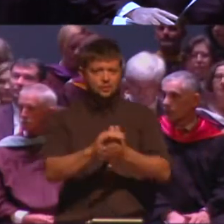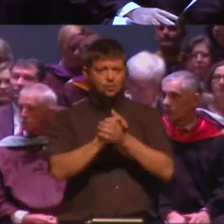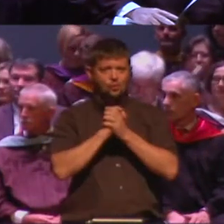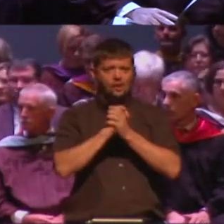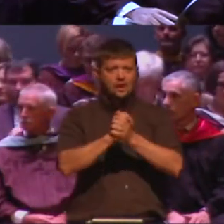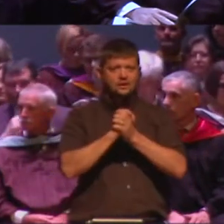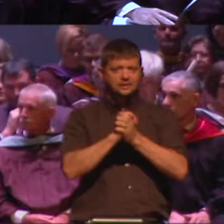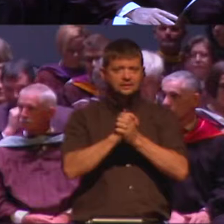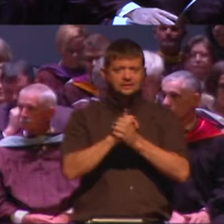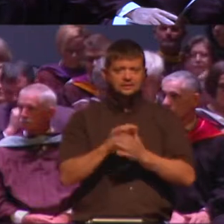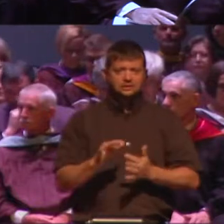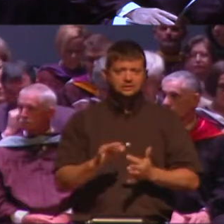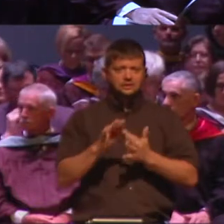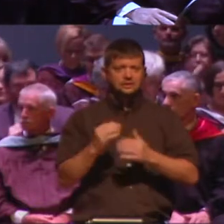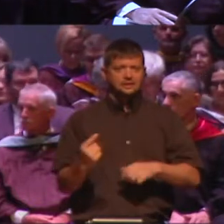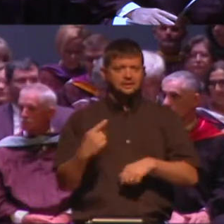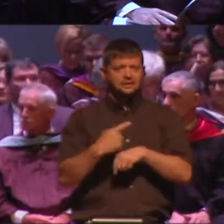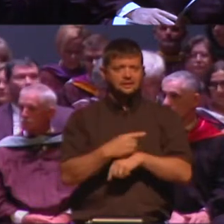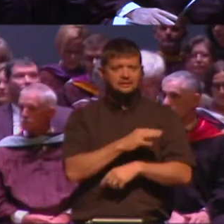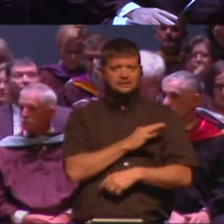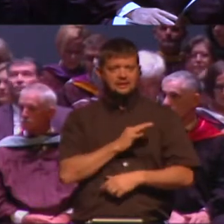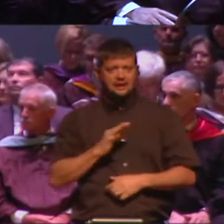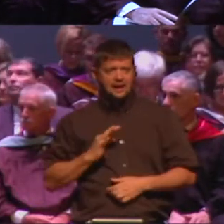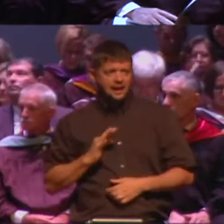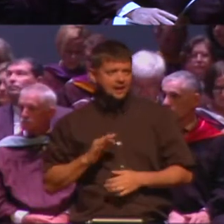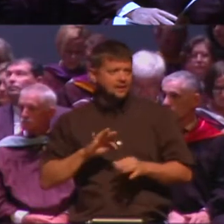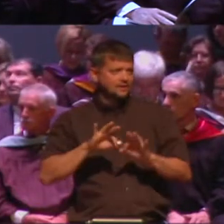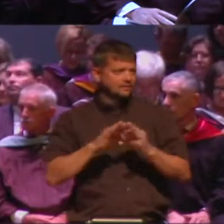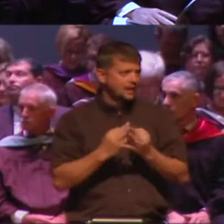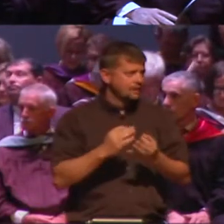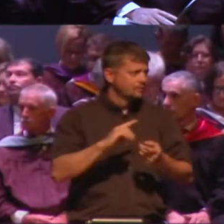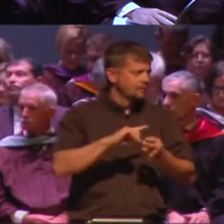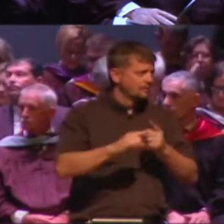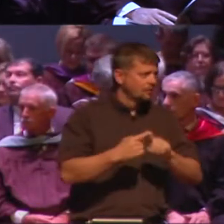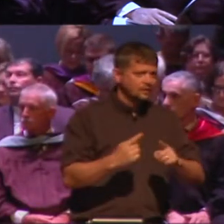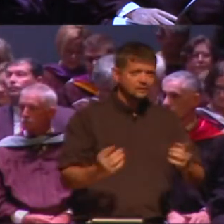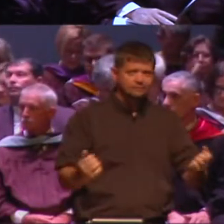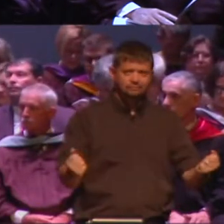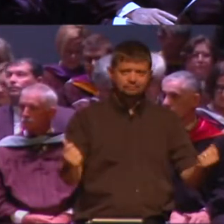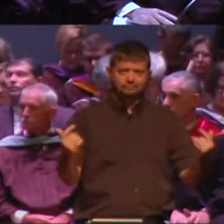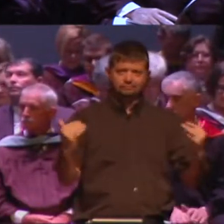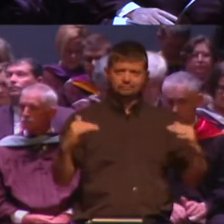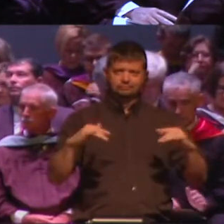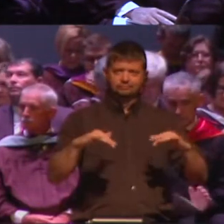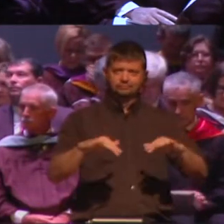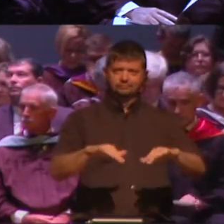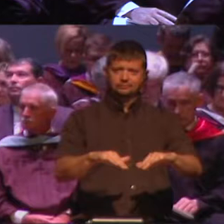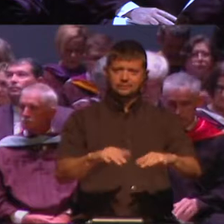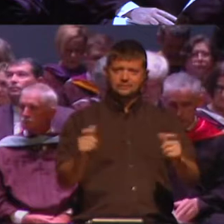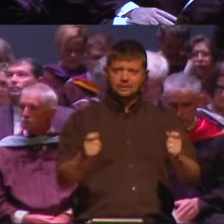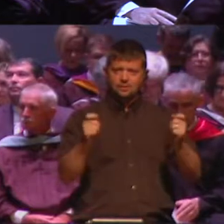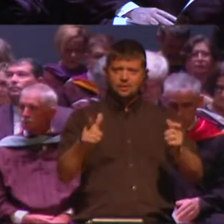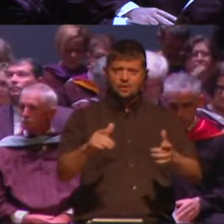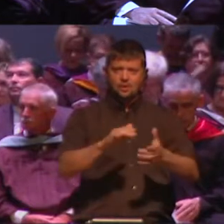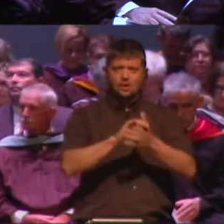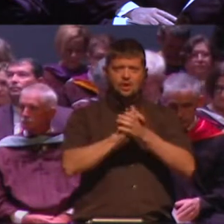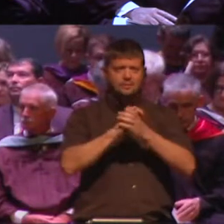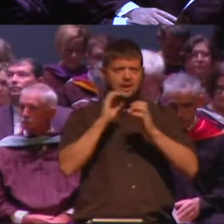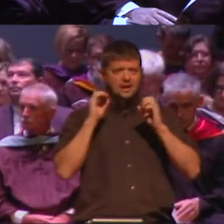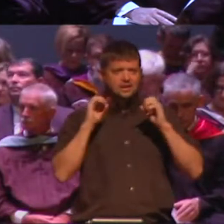special day when faculty, family, and friends come to celebrate your accomplishments and this educational